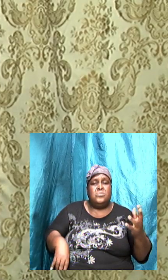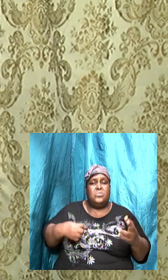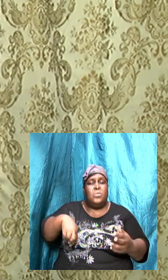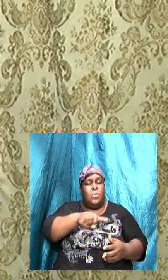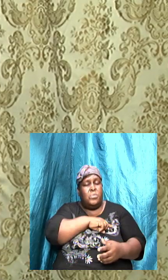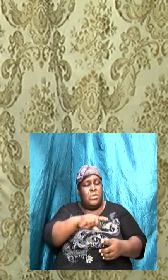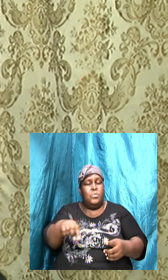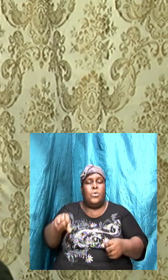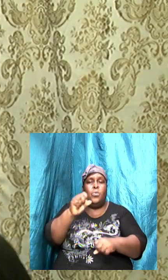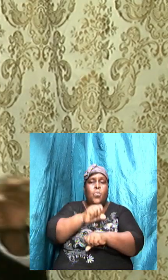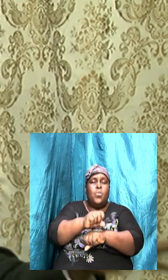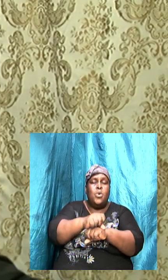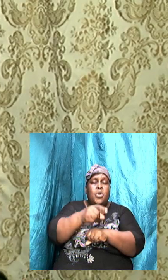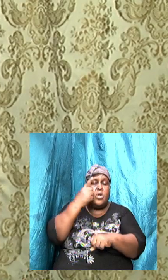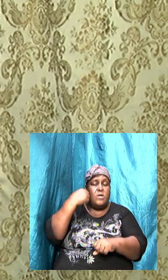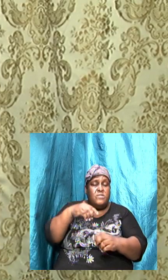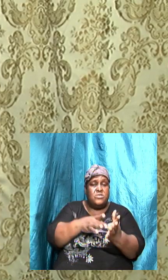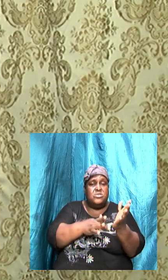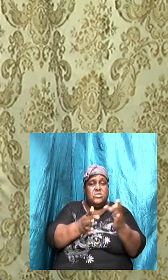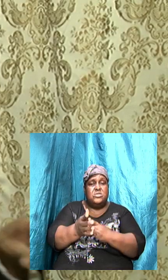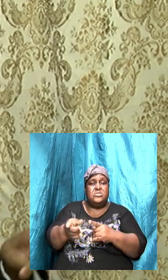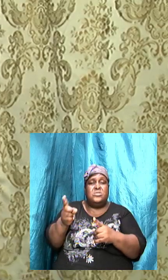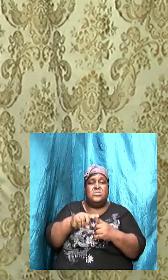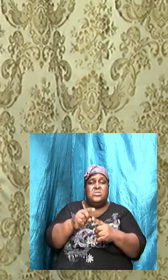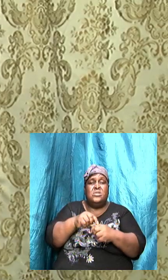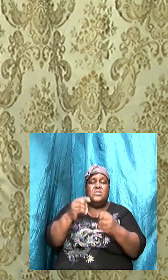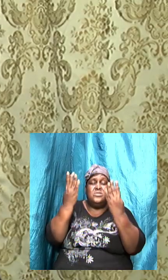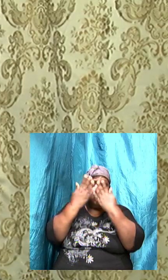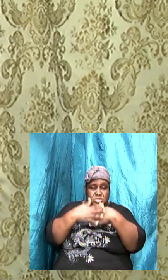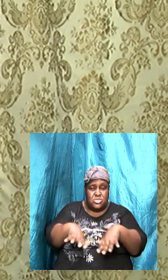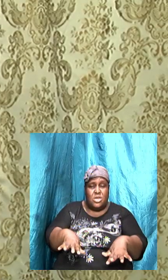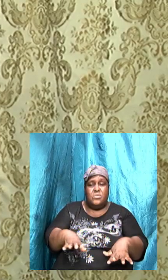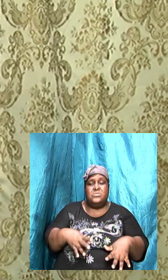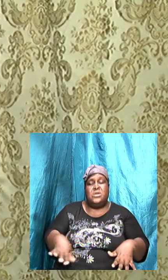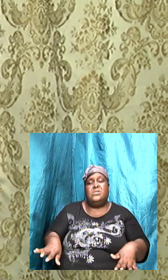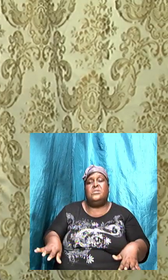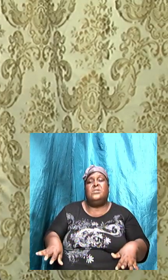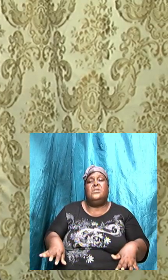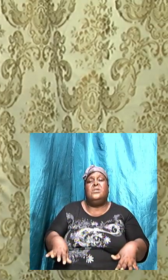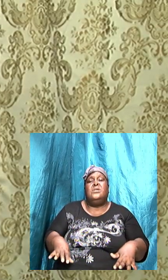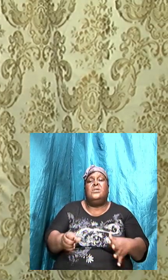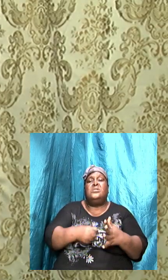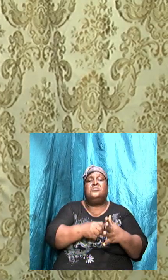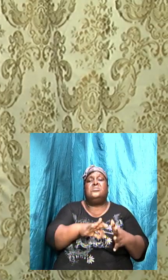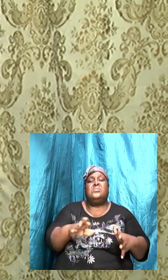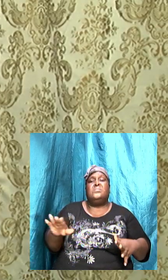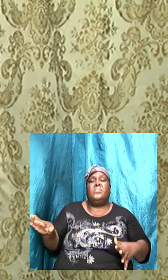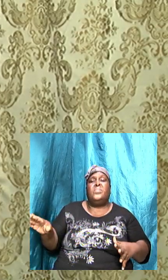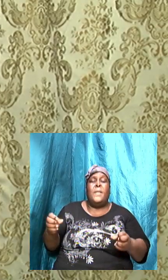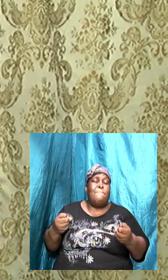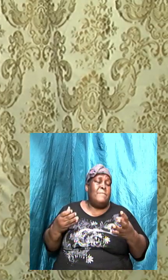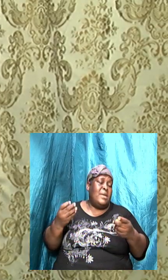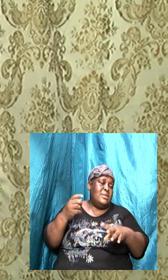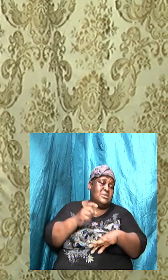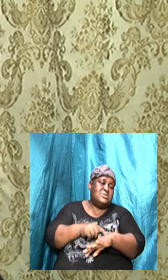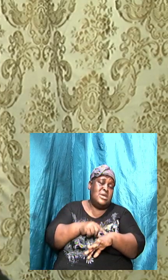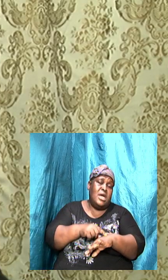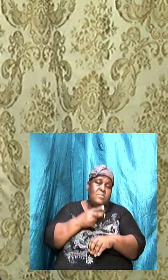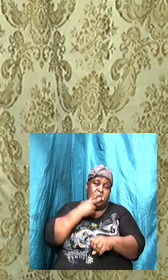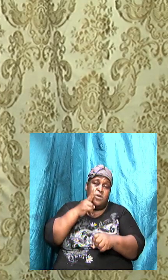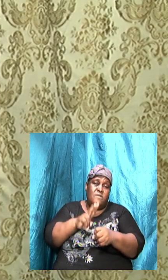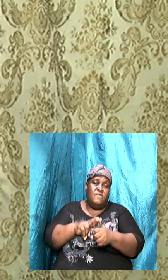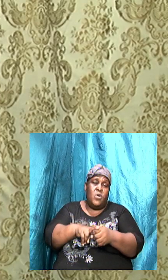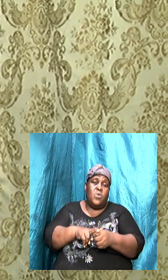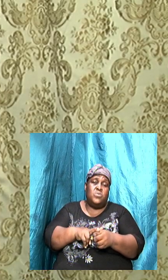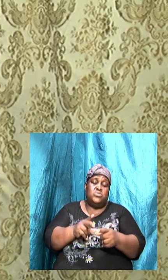Jesus till the shadows pass and the song goes on. And we have many times, amen, vowed that we are going